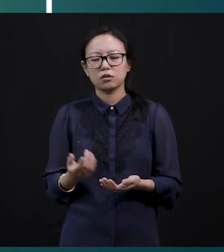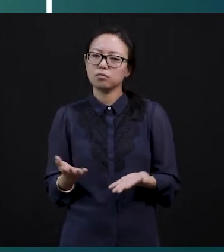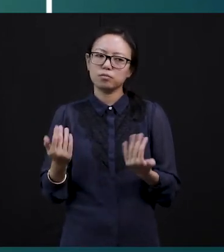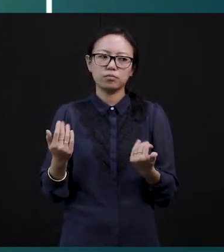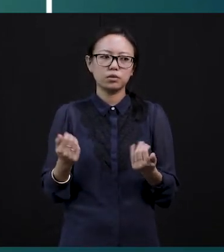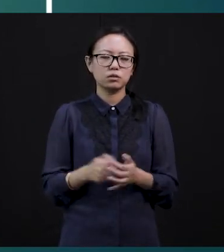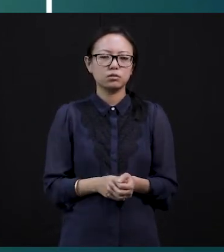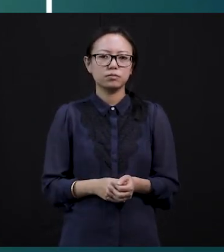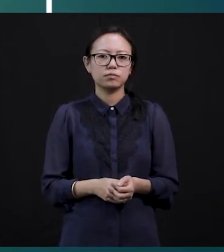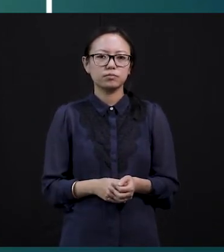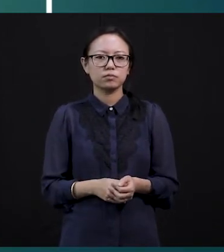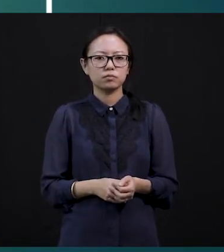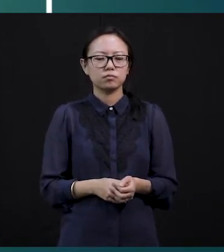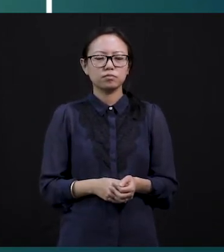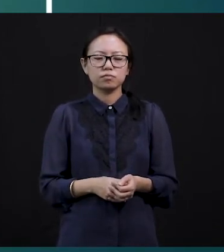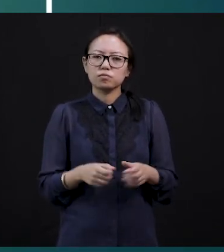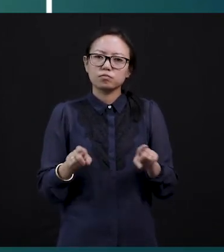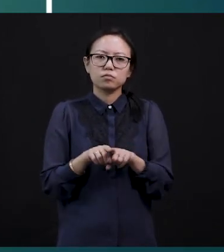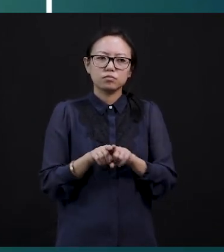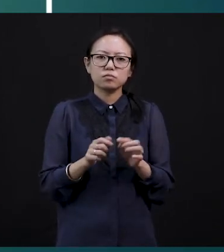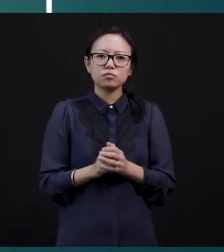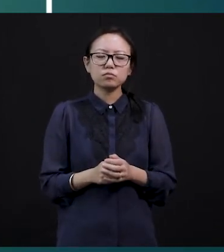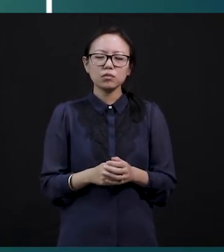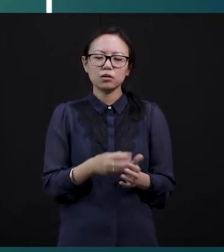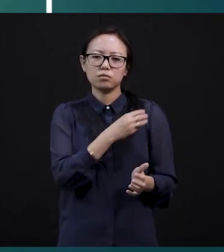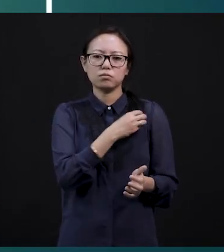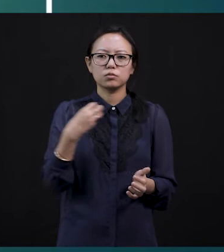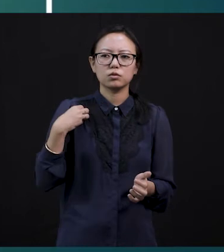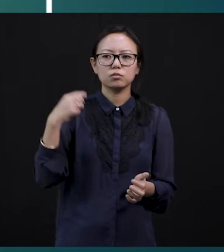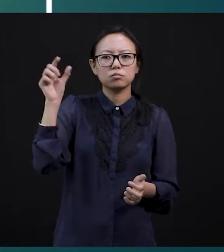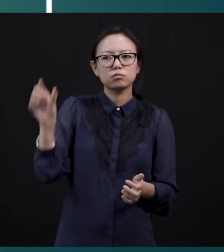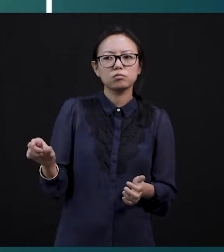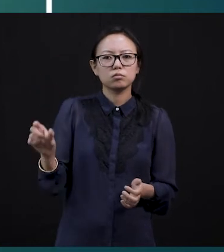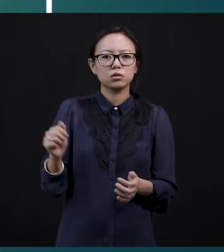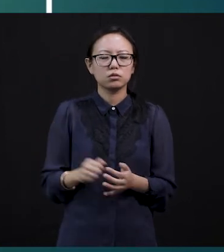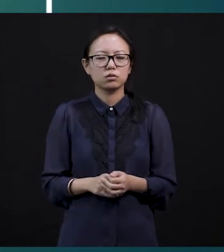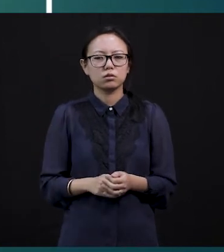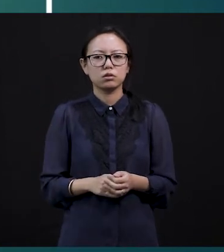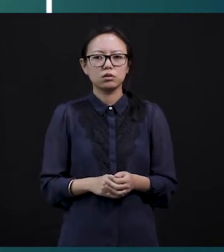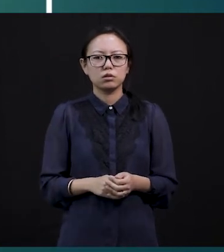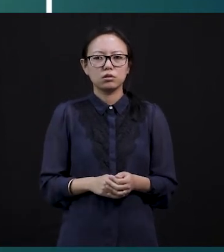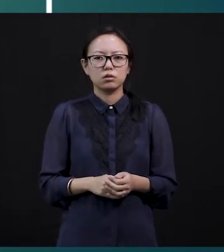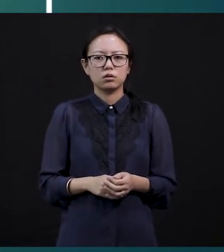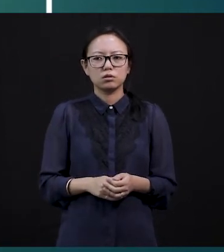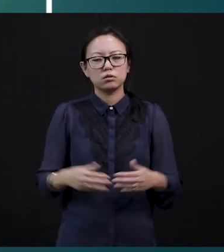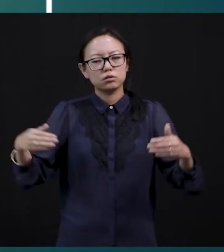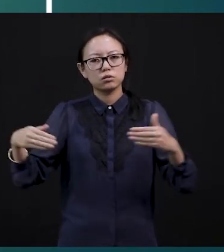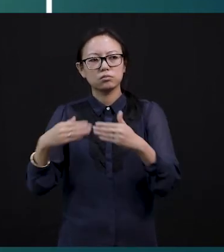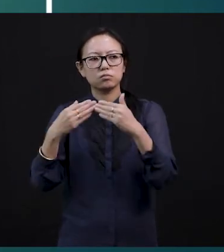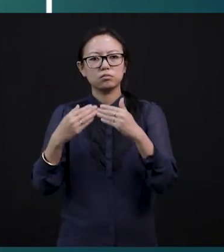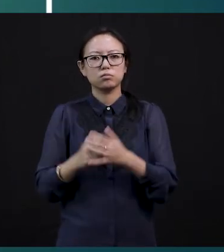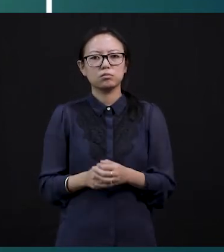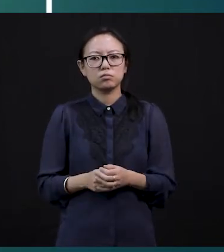sometimes, even with the doctors, if you see, there would be a PR person who would always be there and selling, trying to say, oh, doctor,